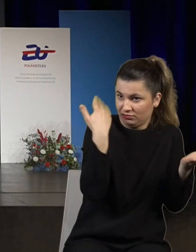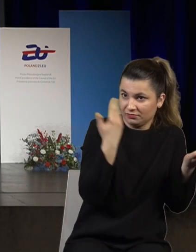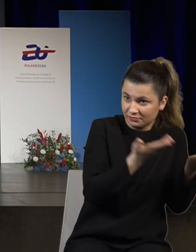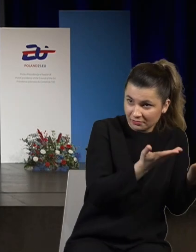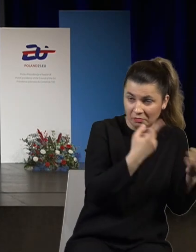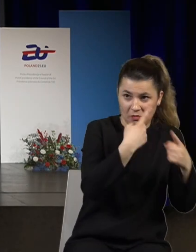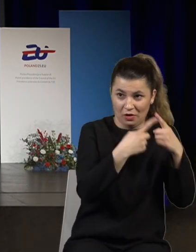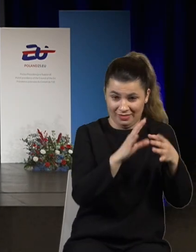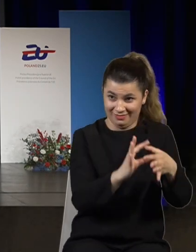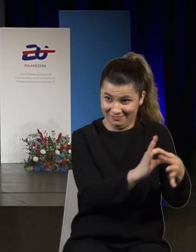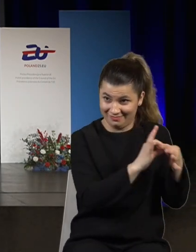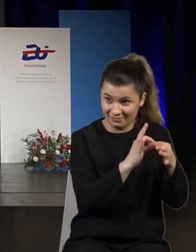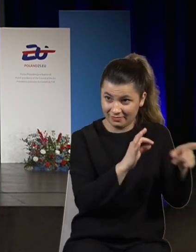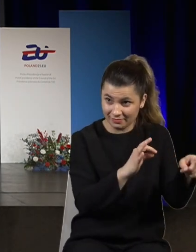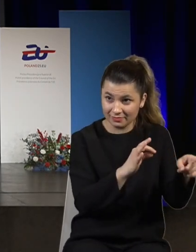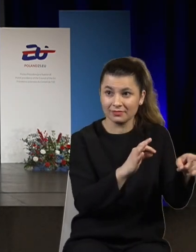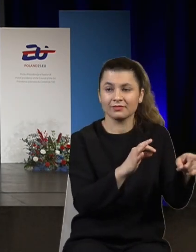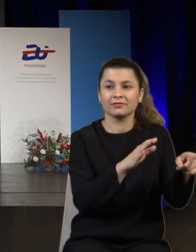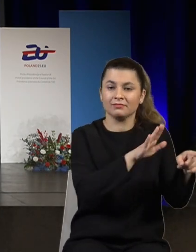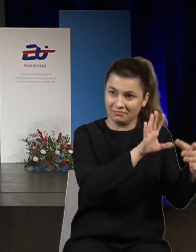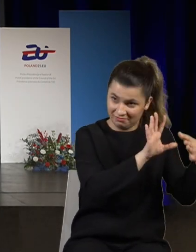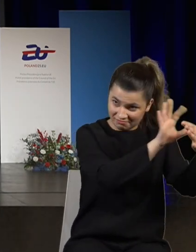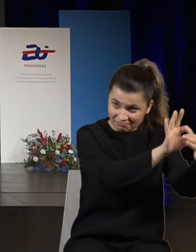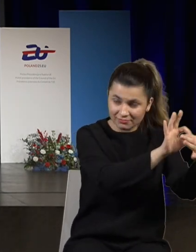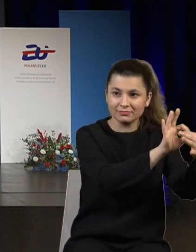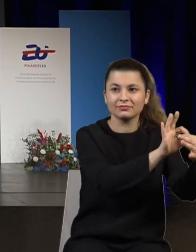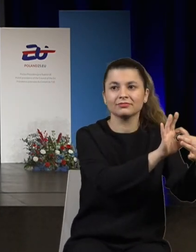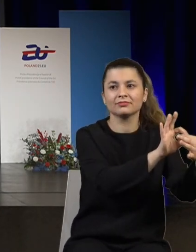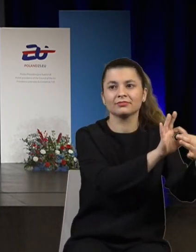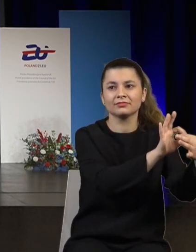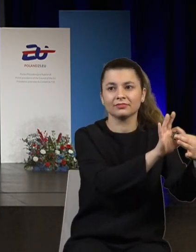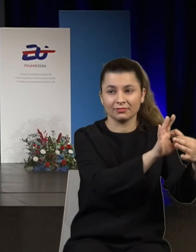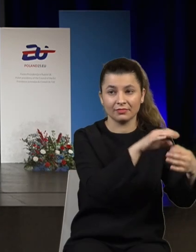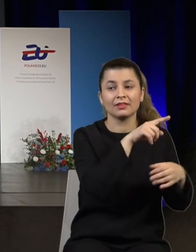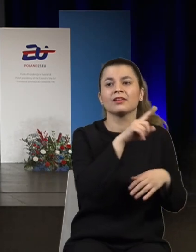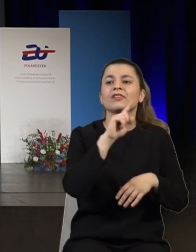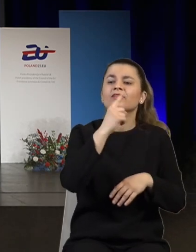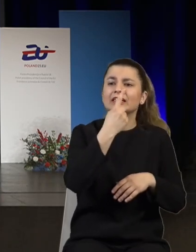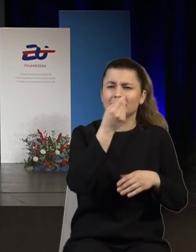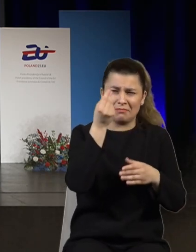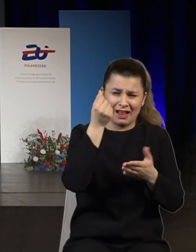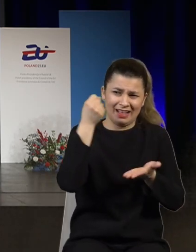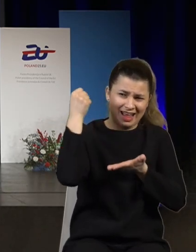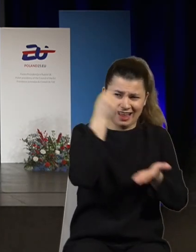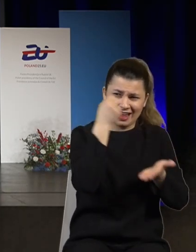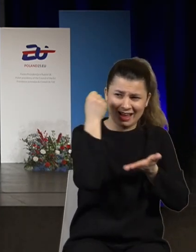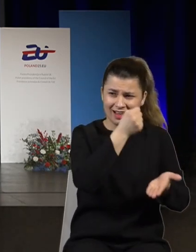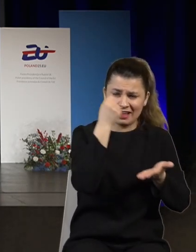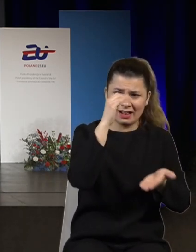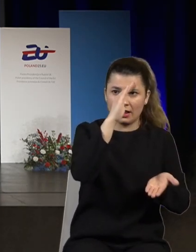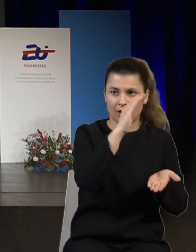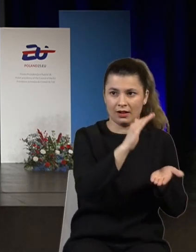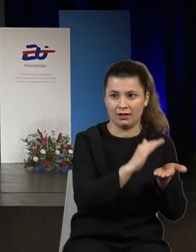starting from very, very high amount, became then much, much lower, and the accession to